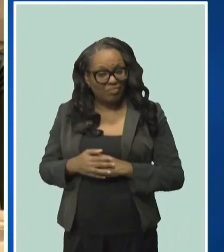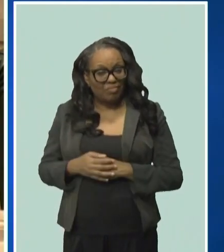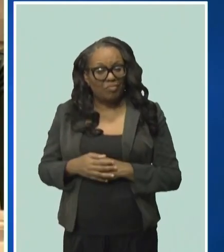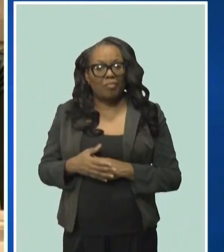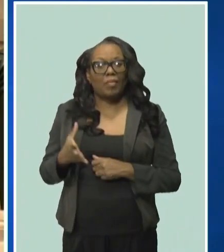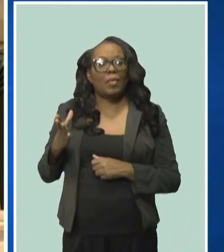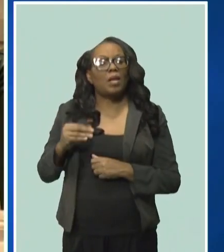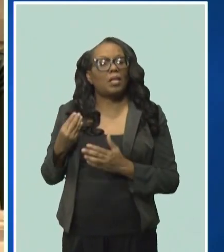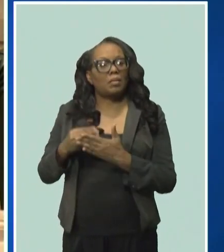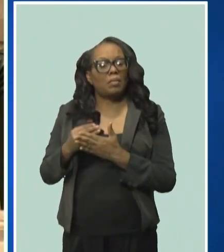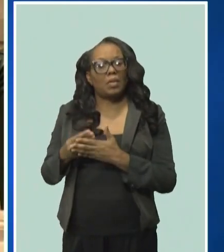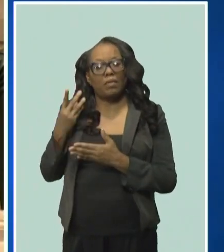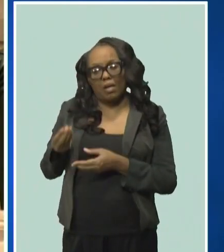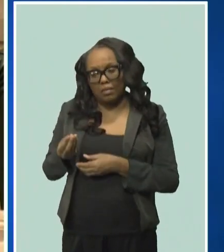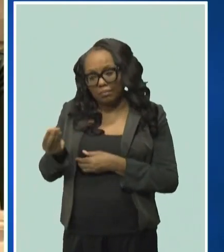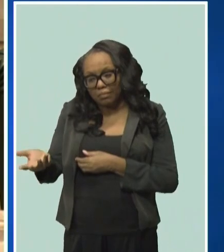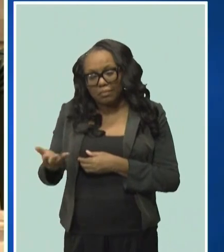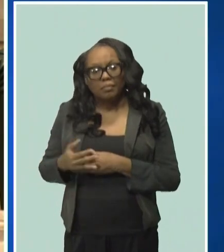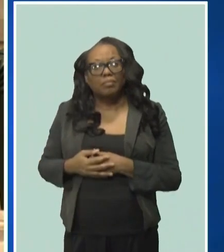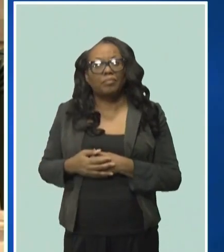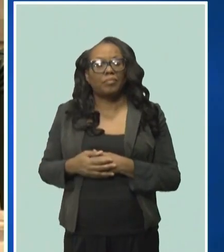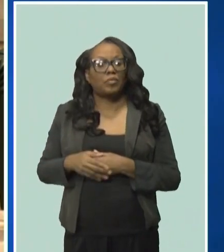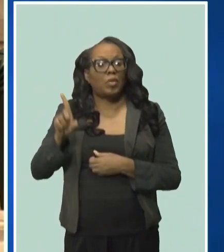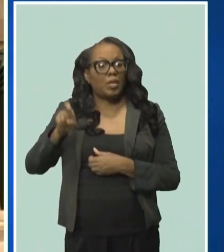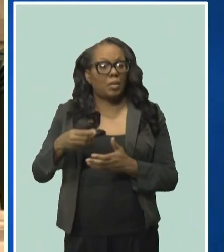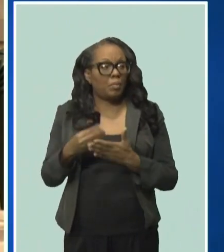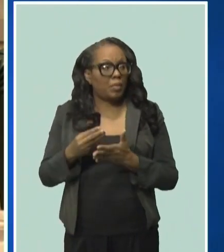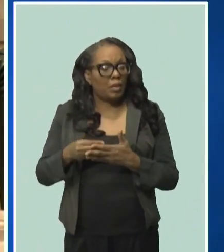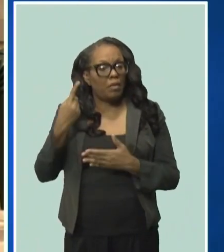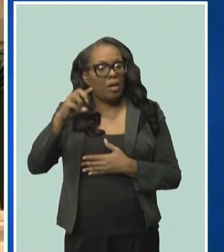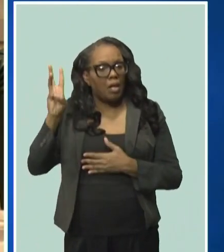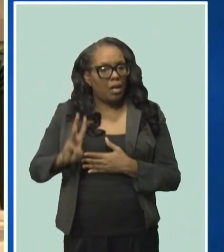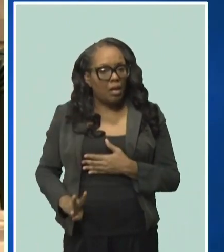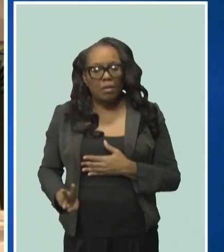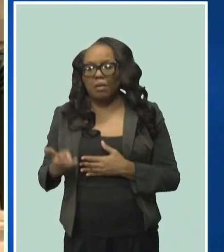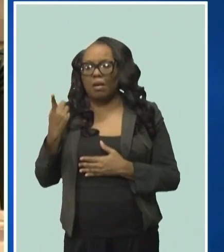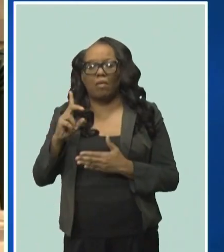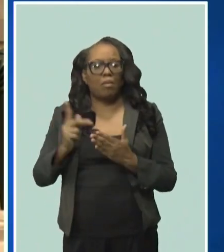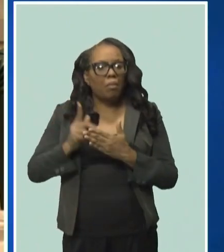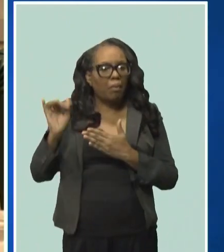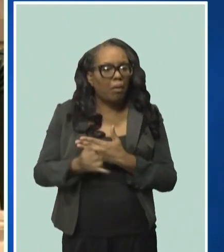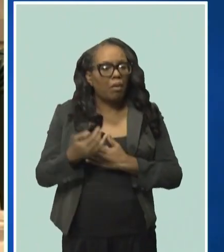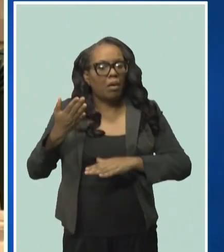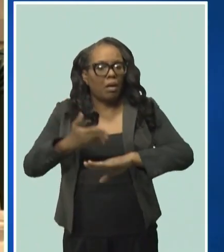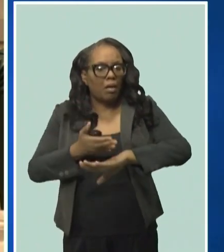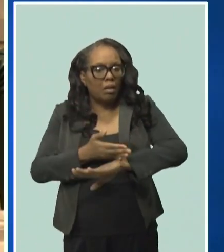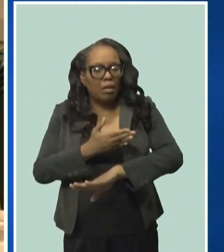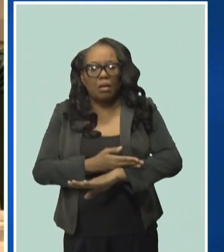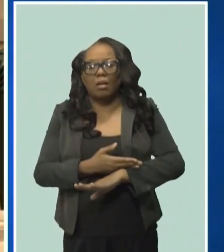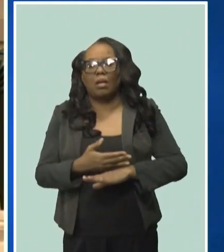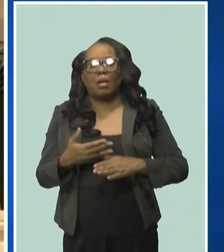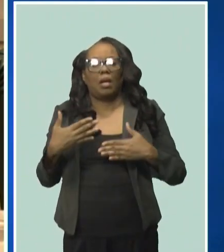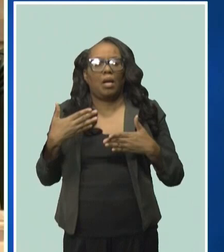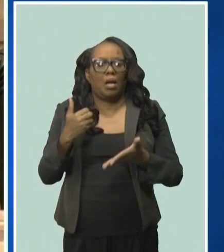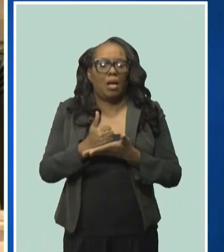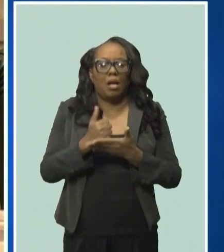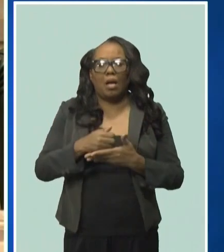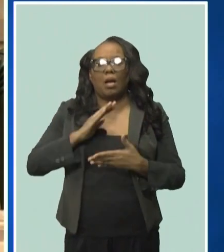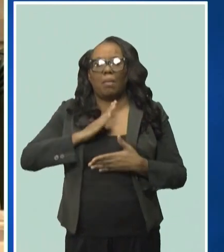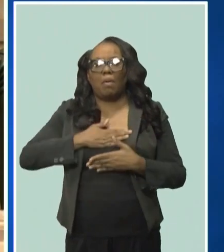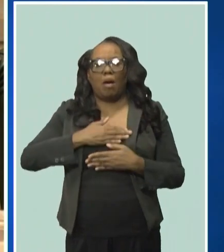climate financing. We need climate financing to implement projects which enhance our resilience, which